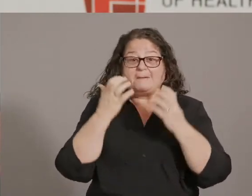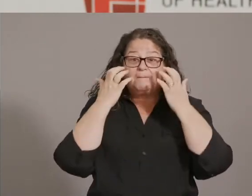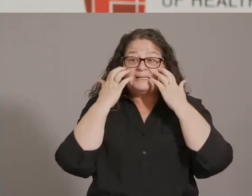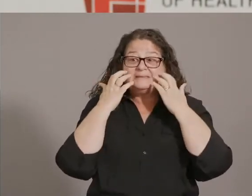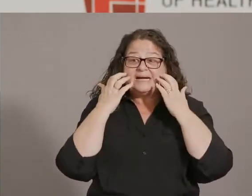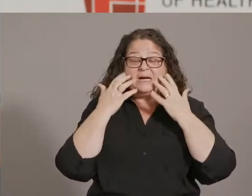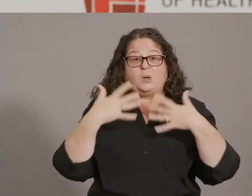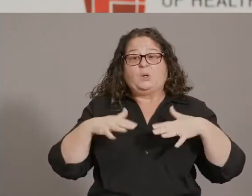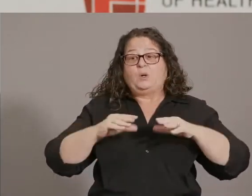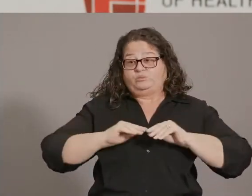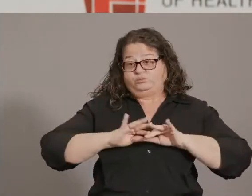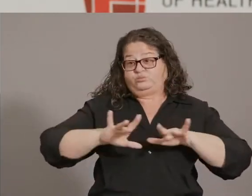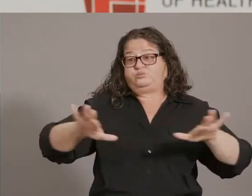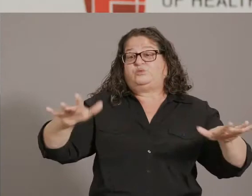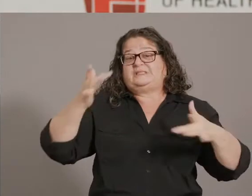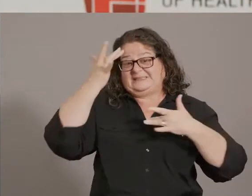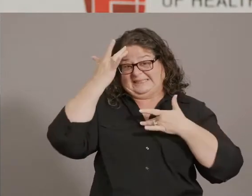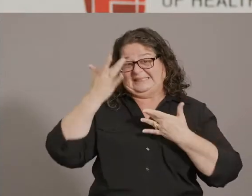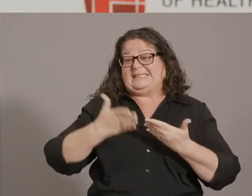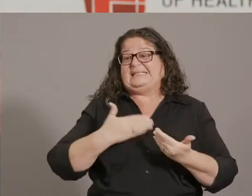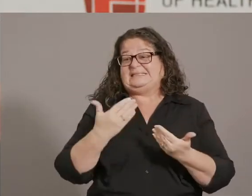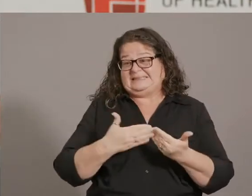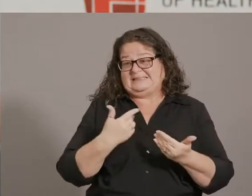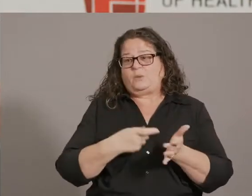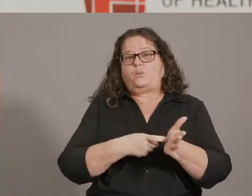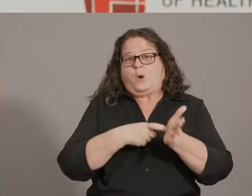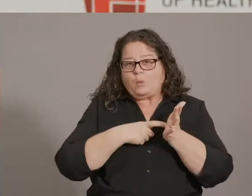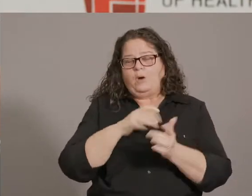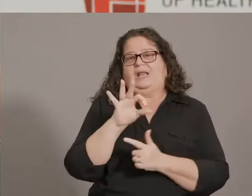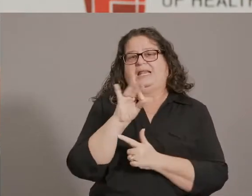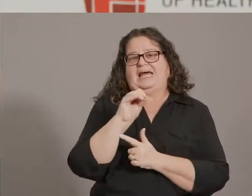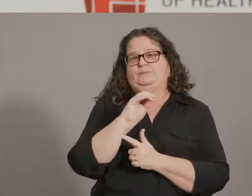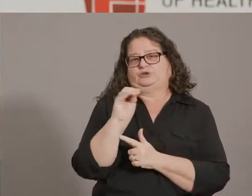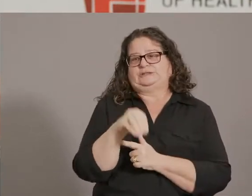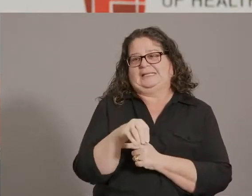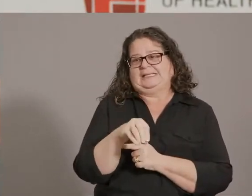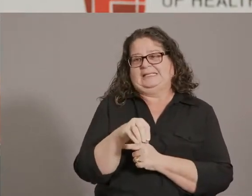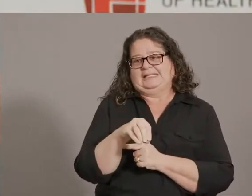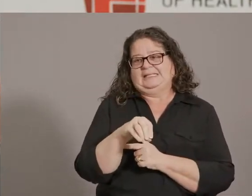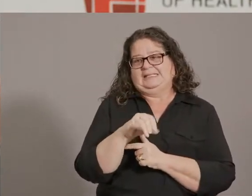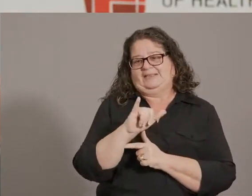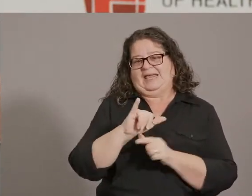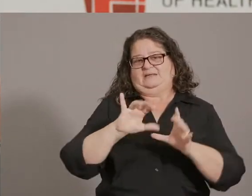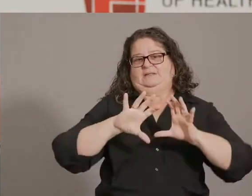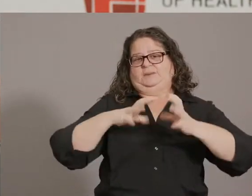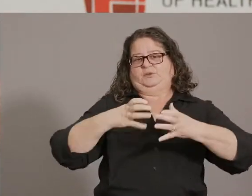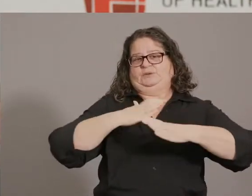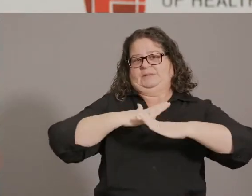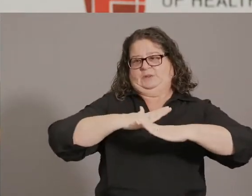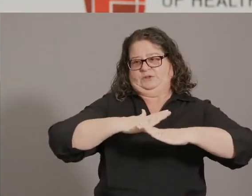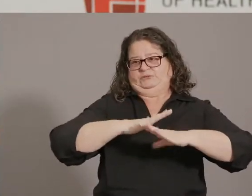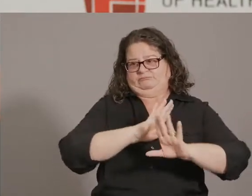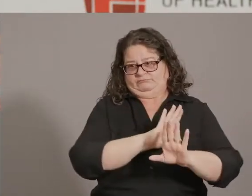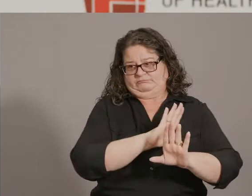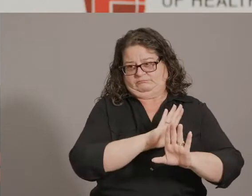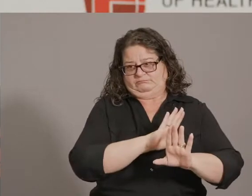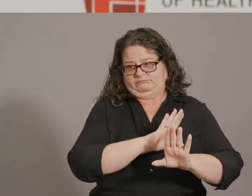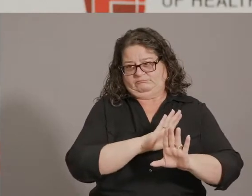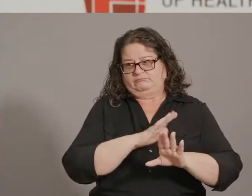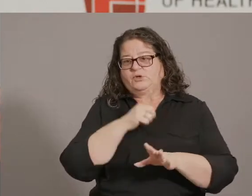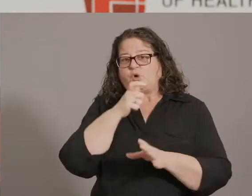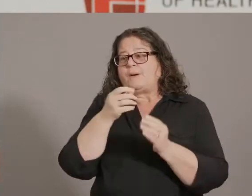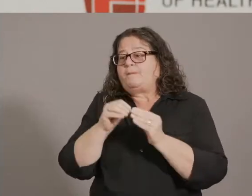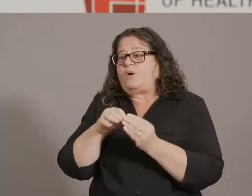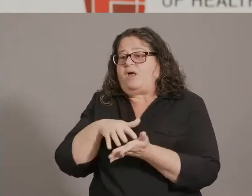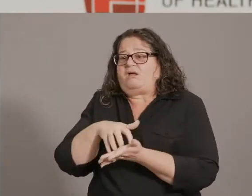94, 95% herd immunity in order to make sure that you're keeping those that are vulnerable to measles and can't get vaccinated